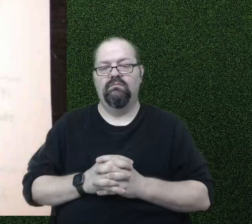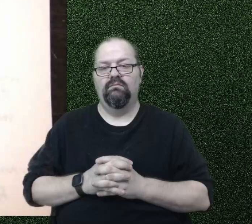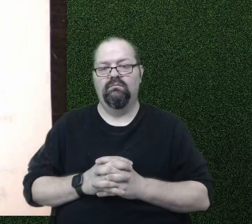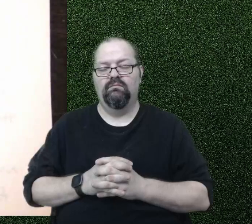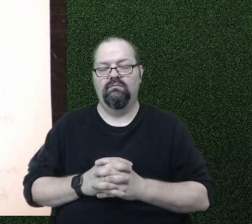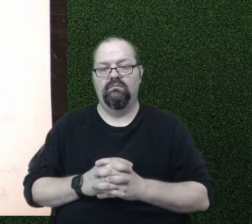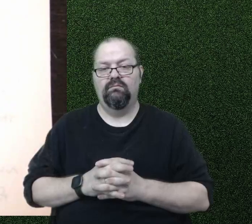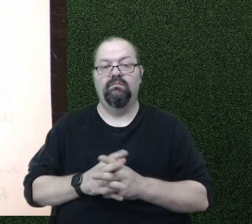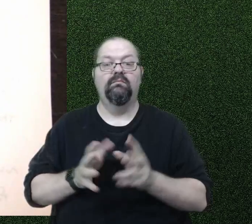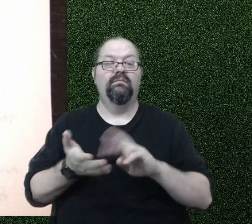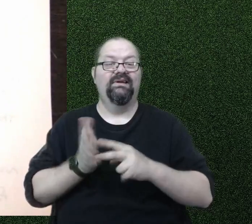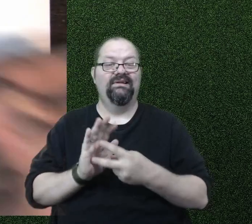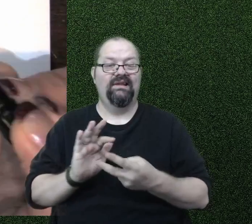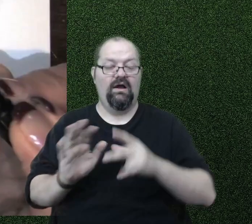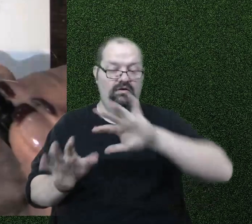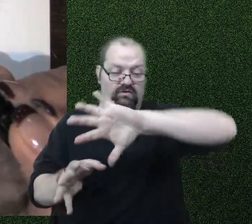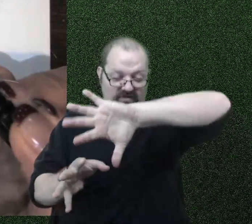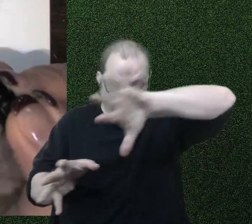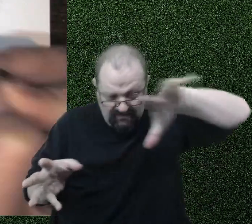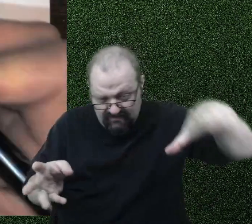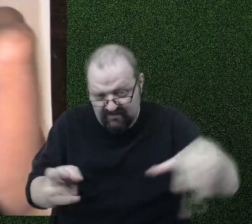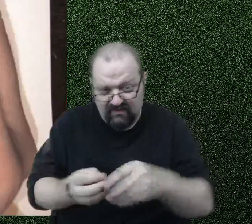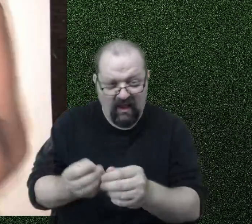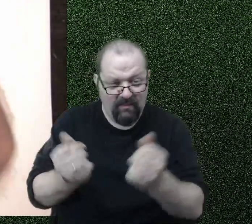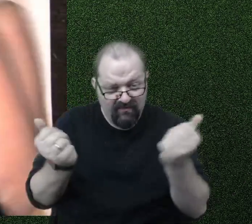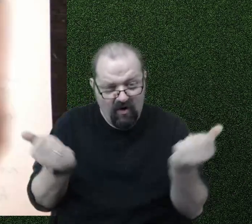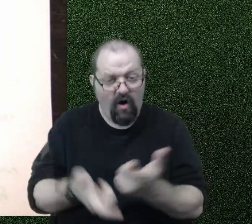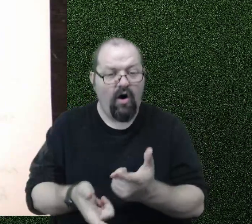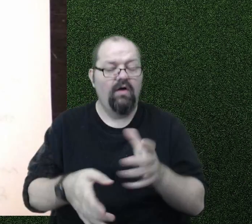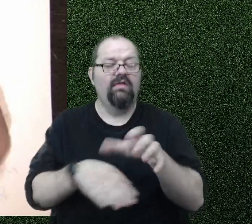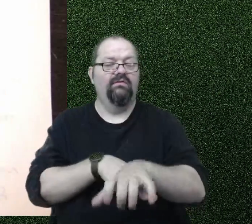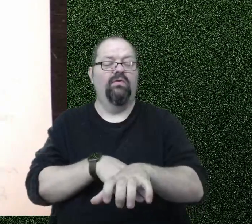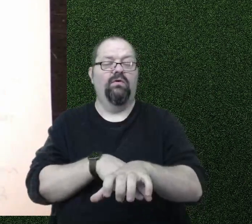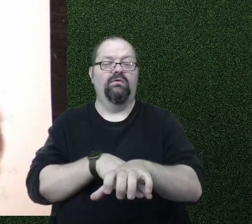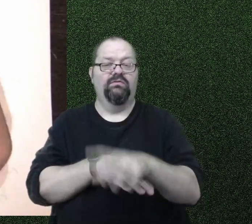So I need the sum of forces in all of the directions.